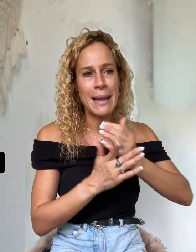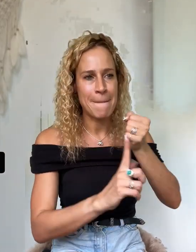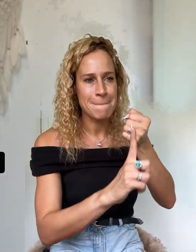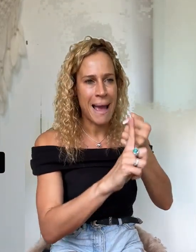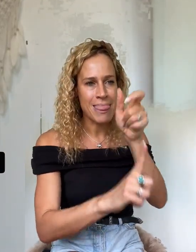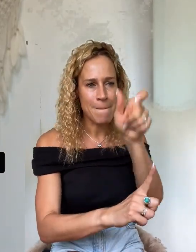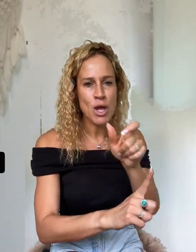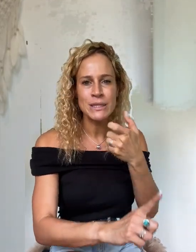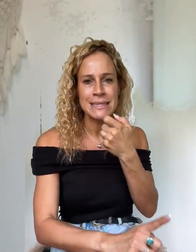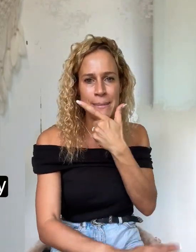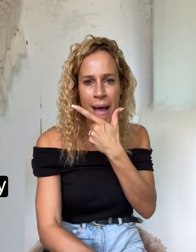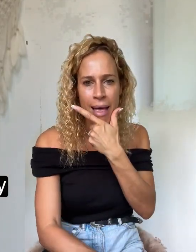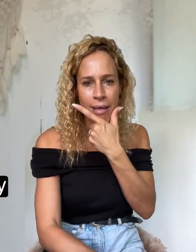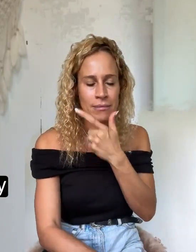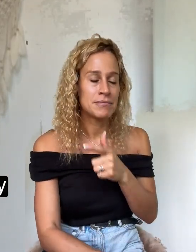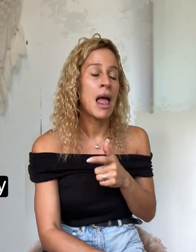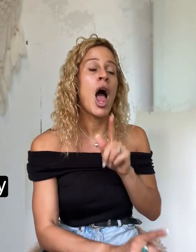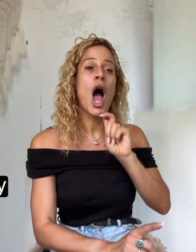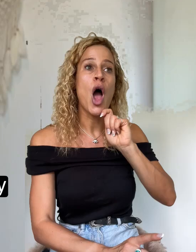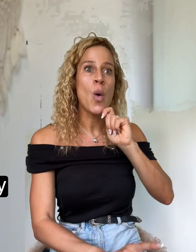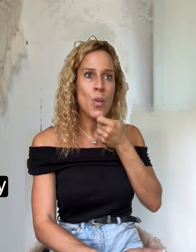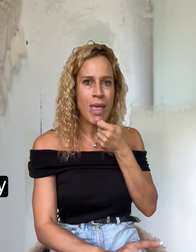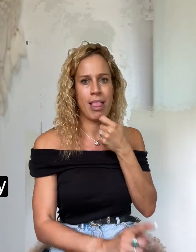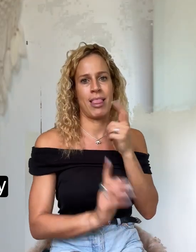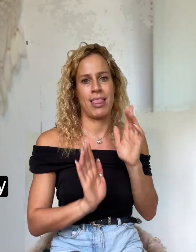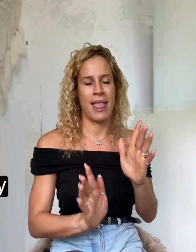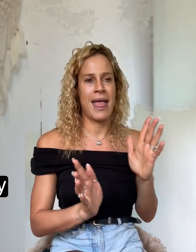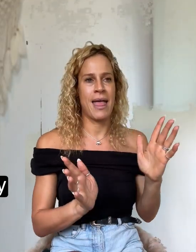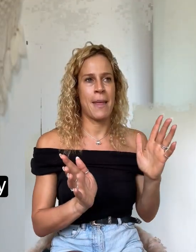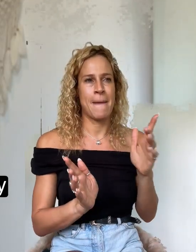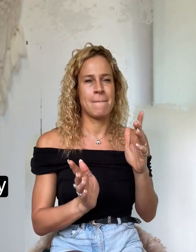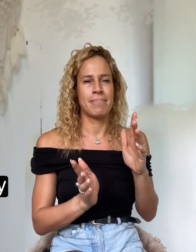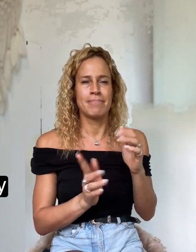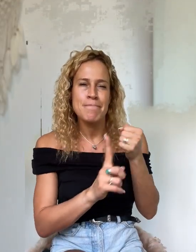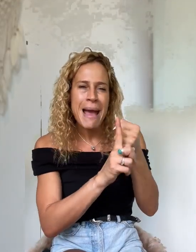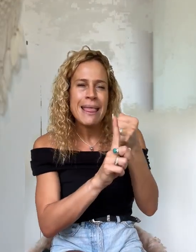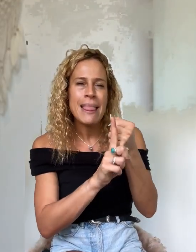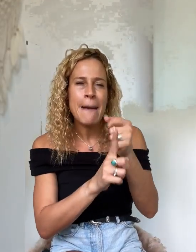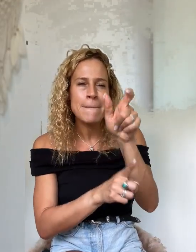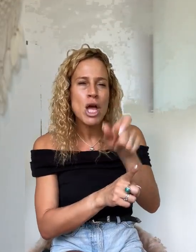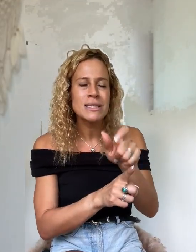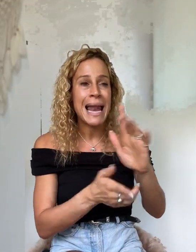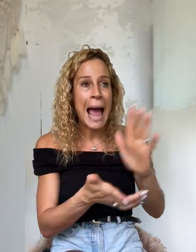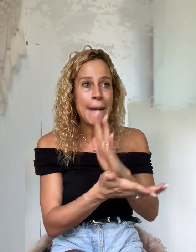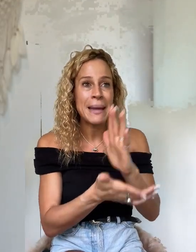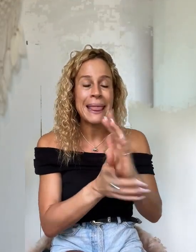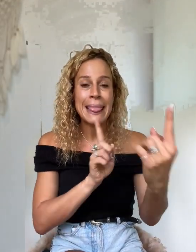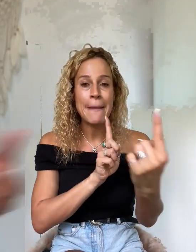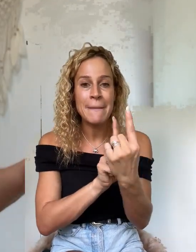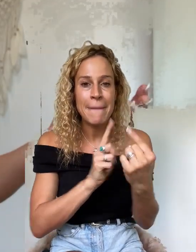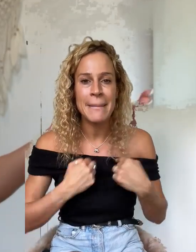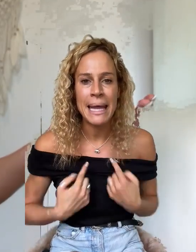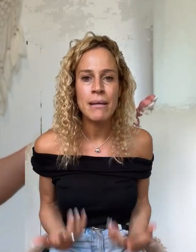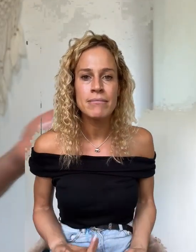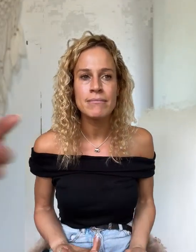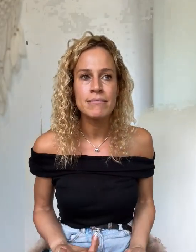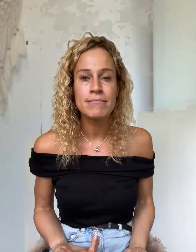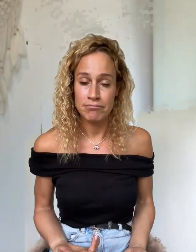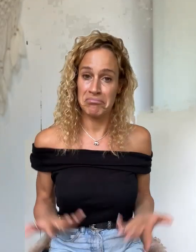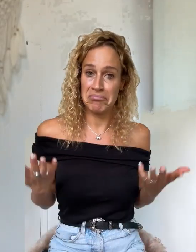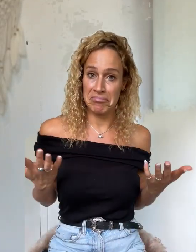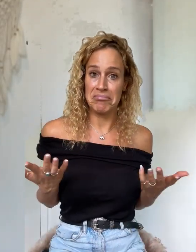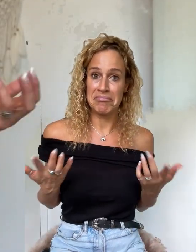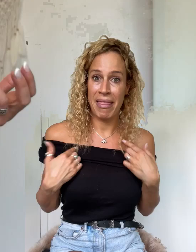person smile. What I am going to do is make that person glad they met me. And that's it.